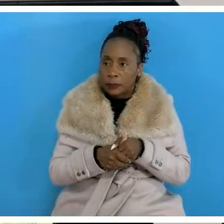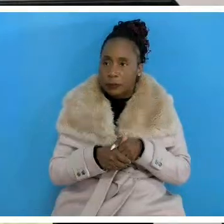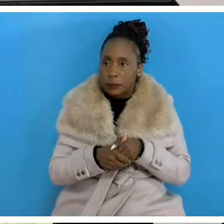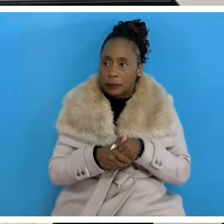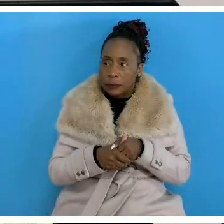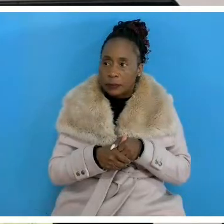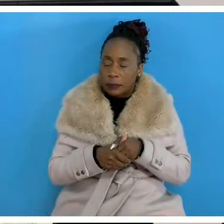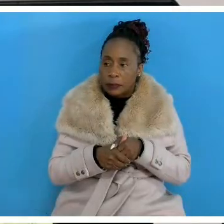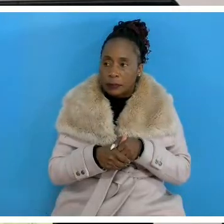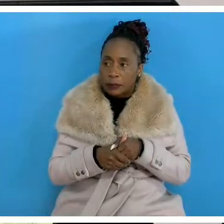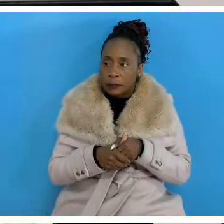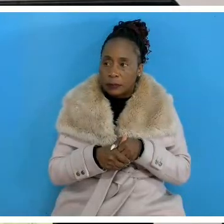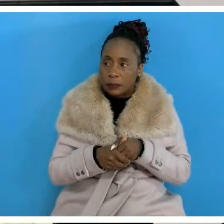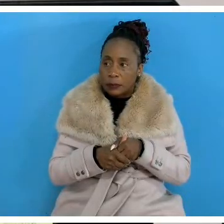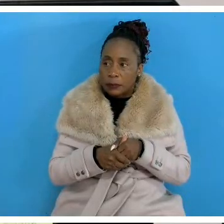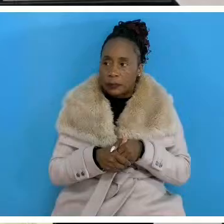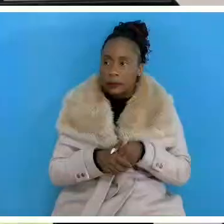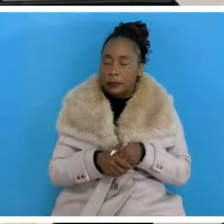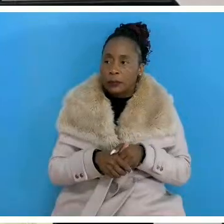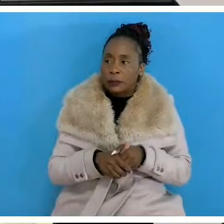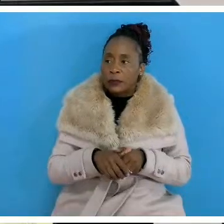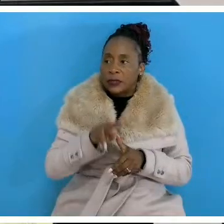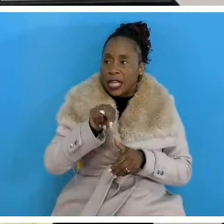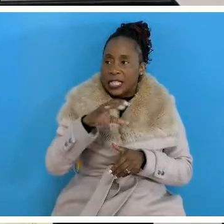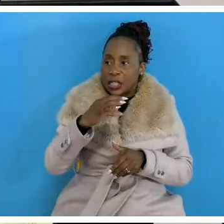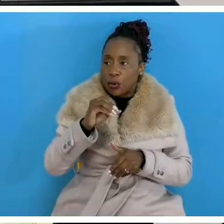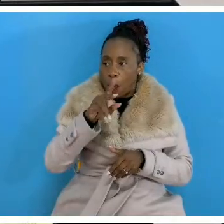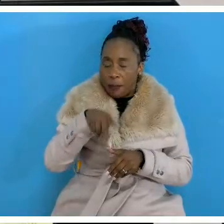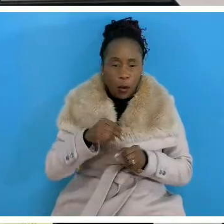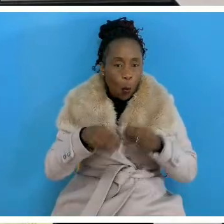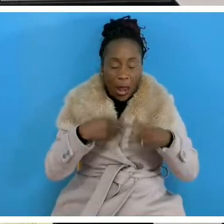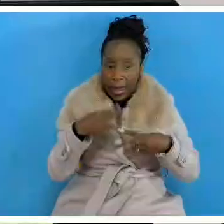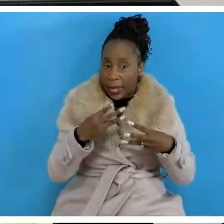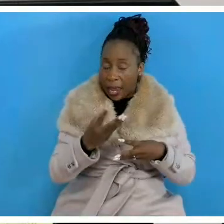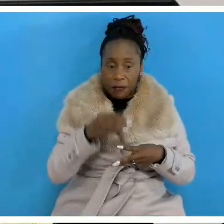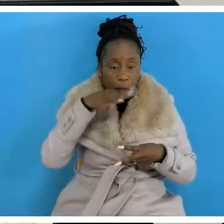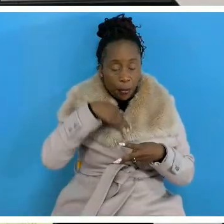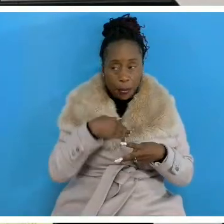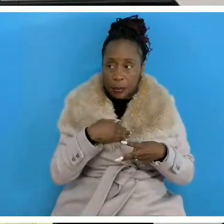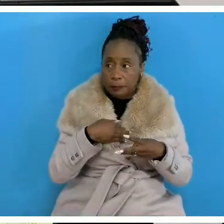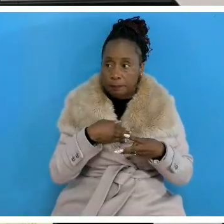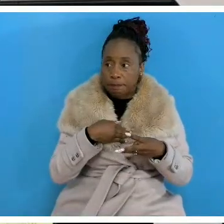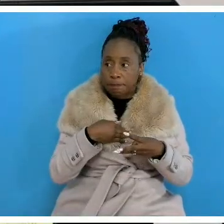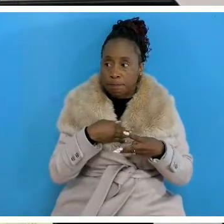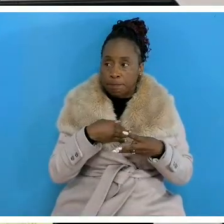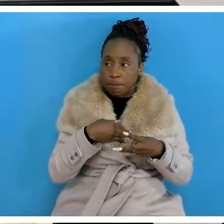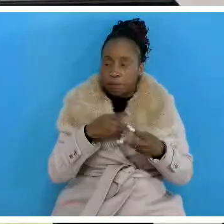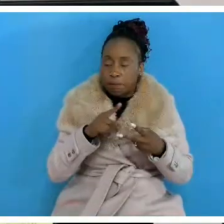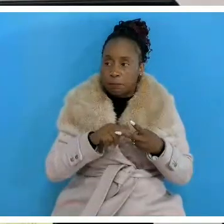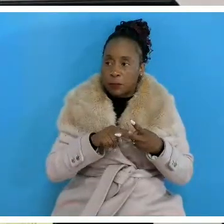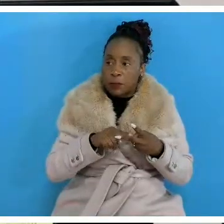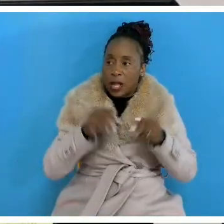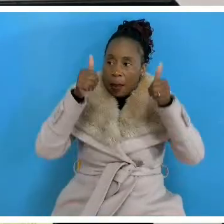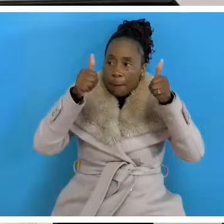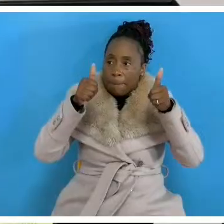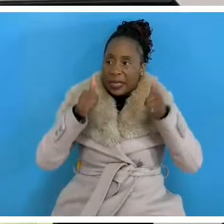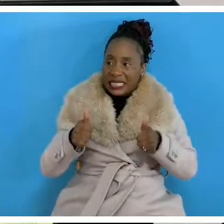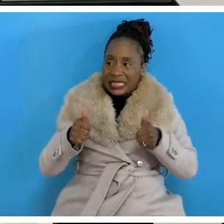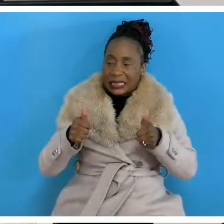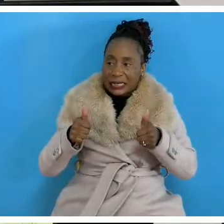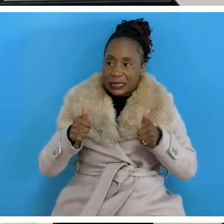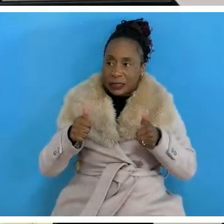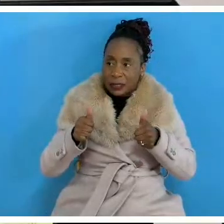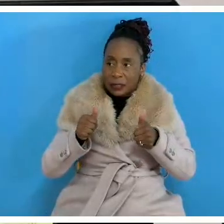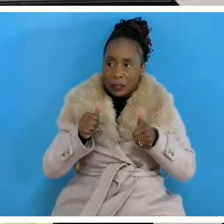So in terms of our work, the NCOP, we've got no NCOP work that's left. Petitions, we will consider petitions